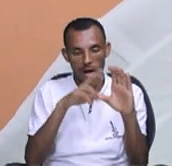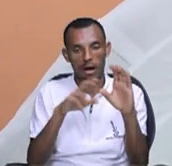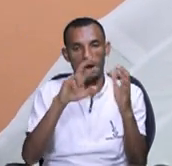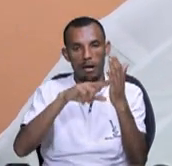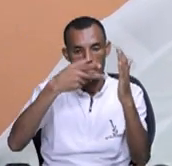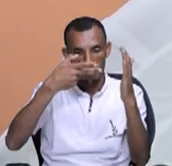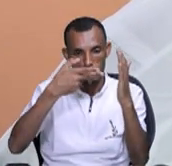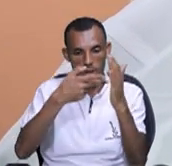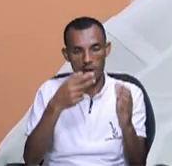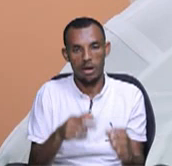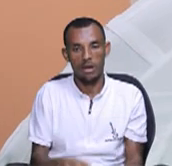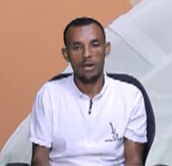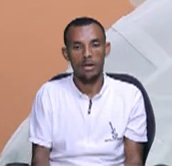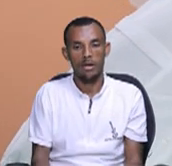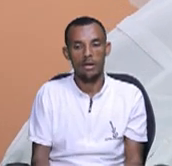mean